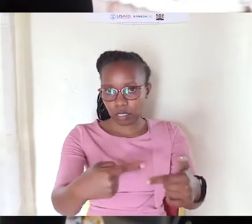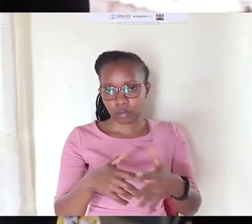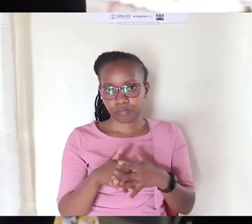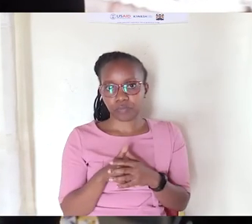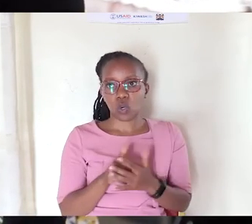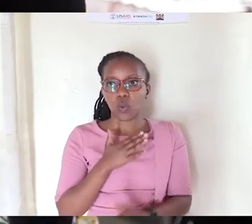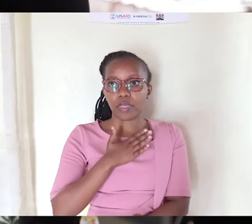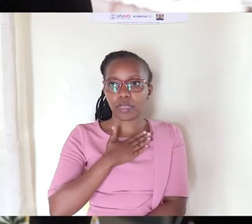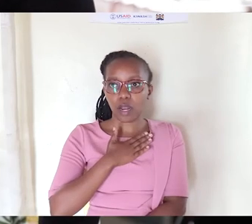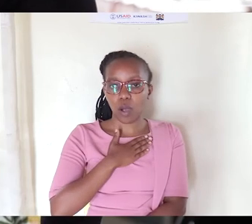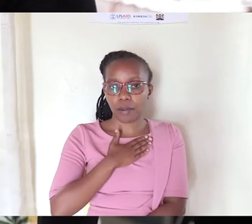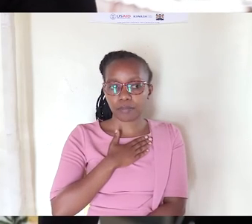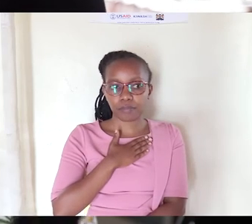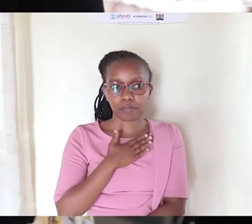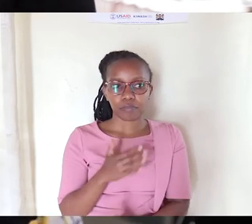within our